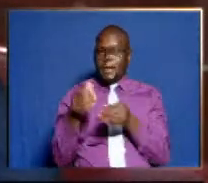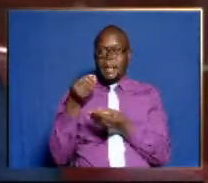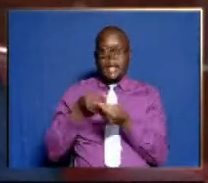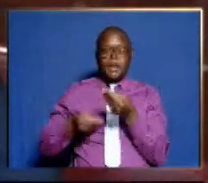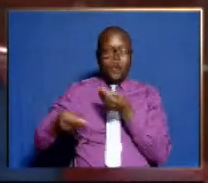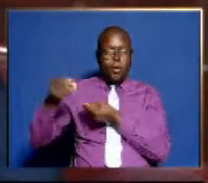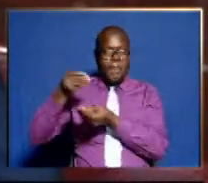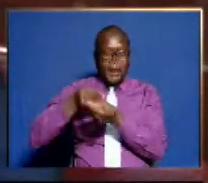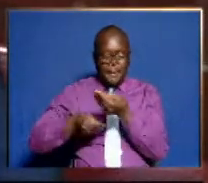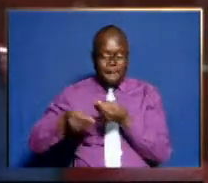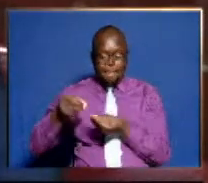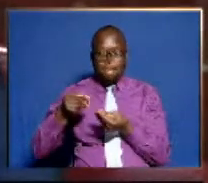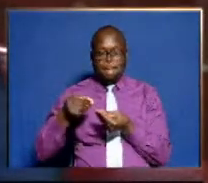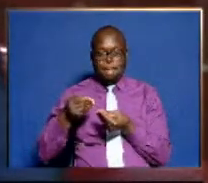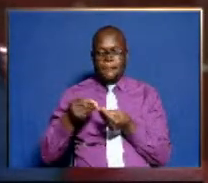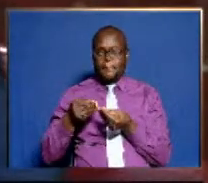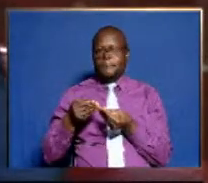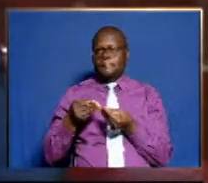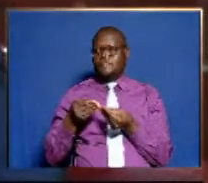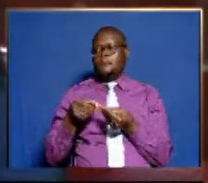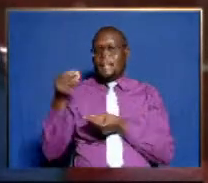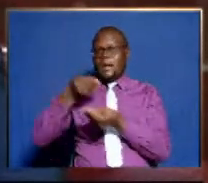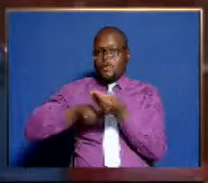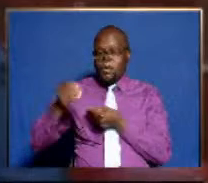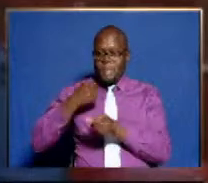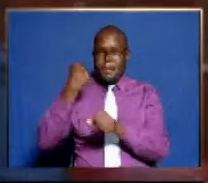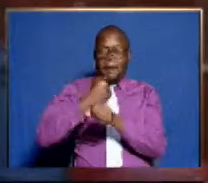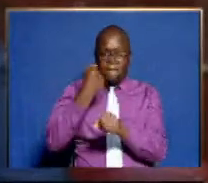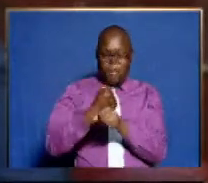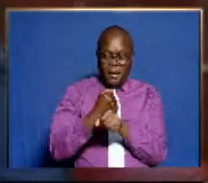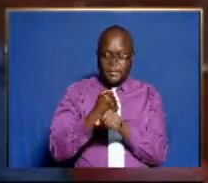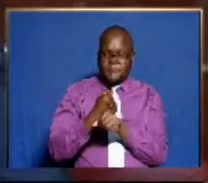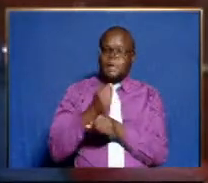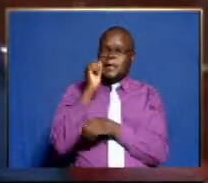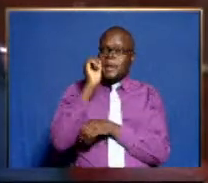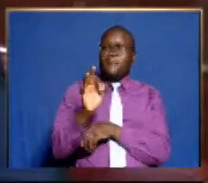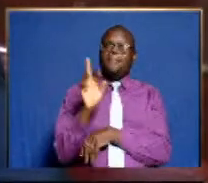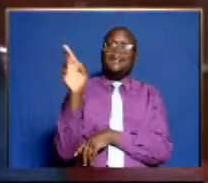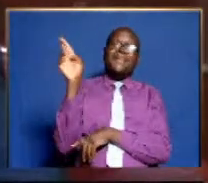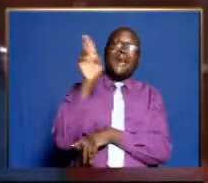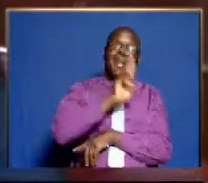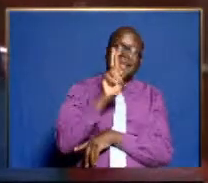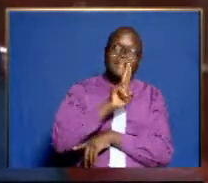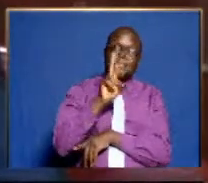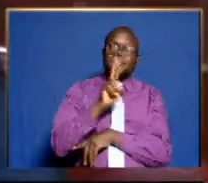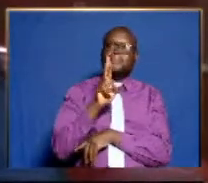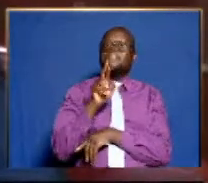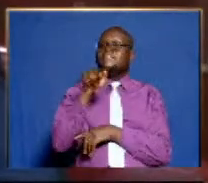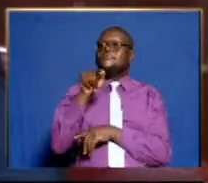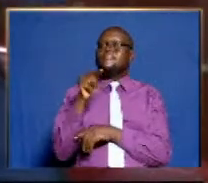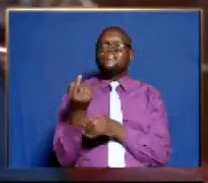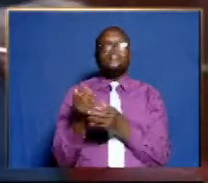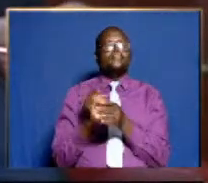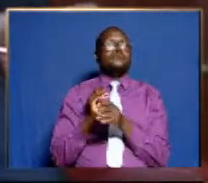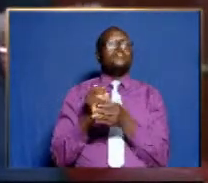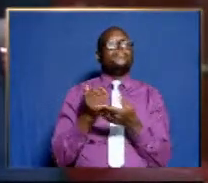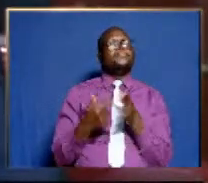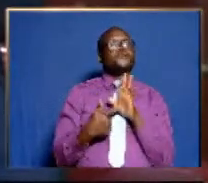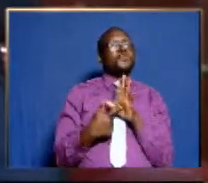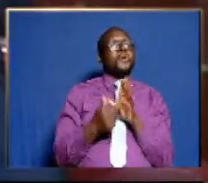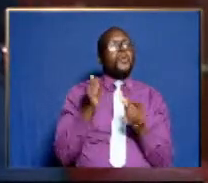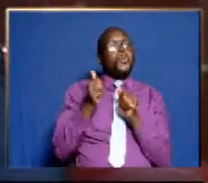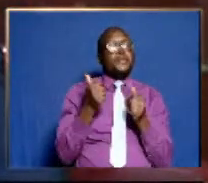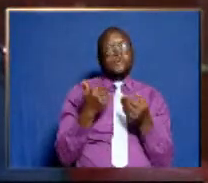economic recovery in the economic performance. Should the risk to the growth outlook highlighted, which